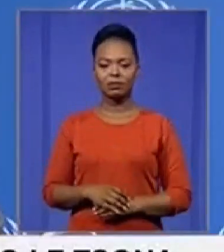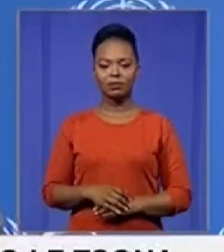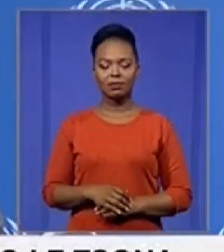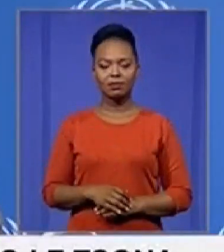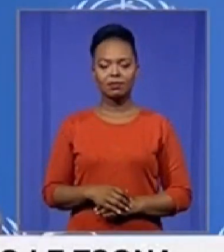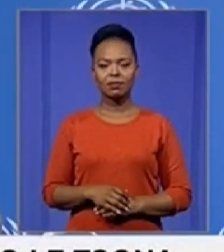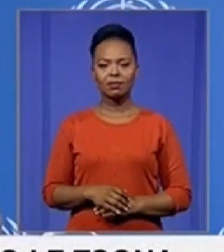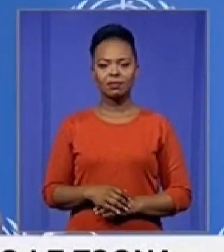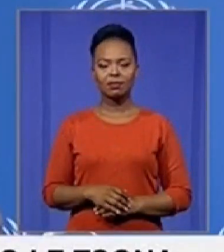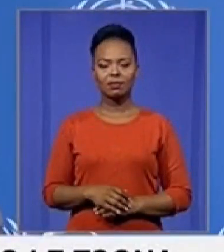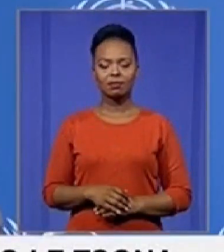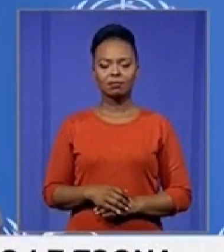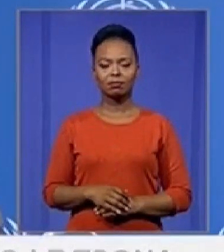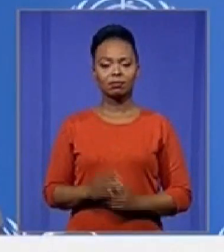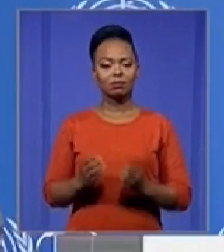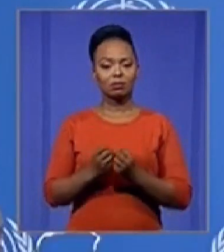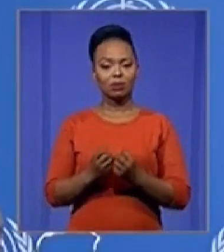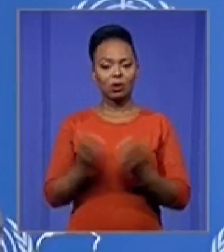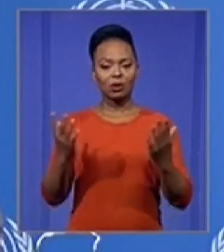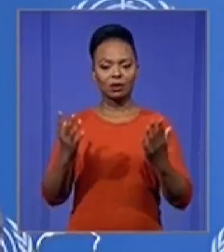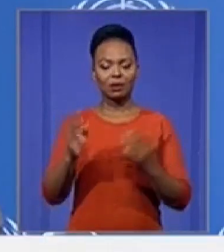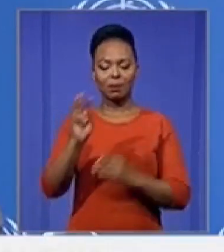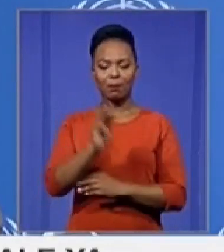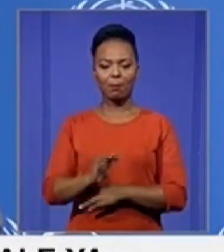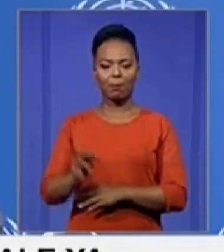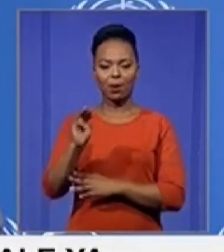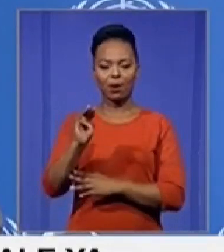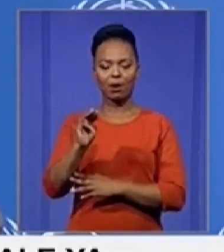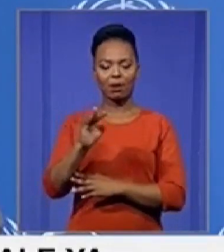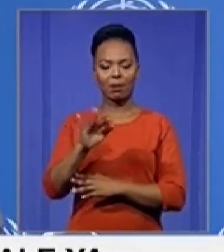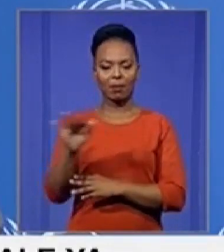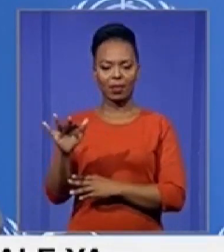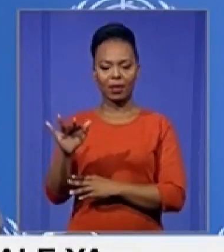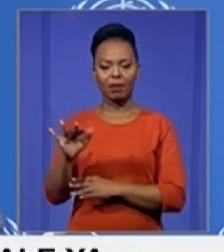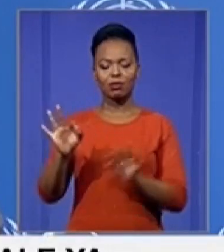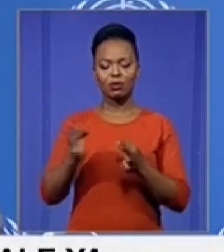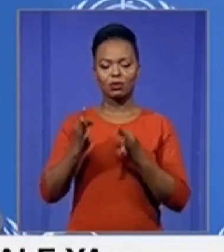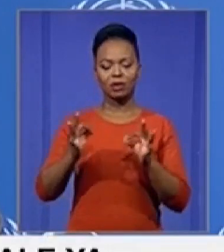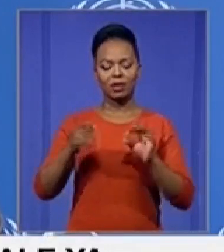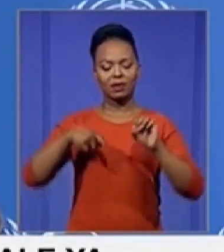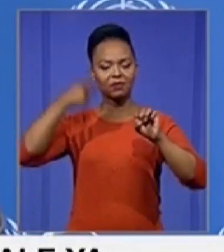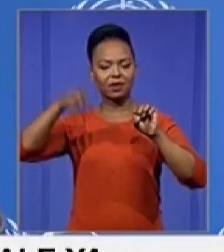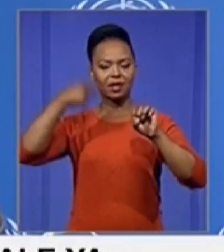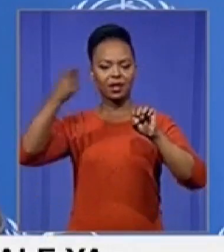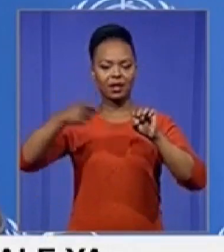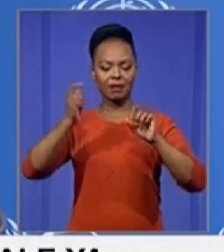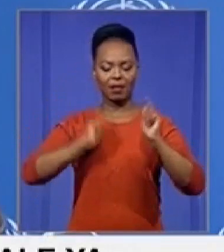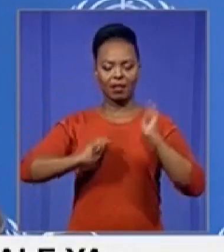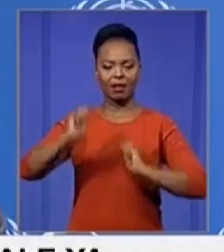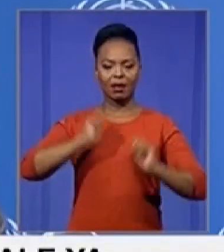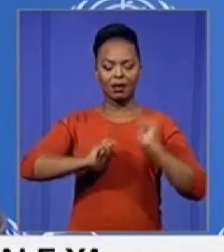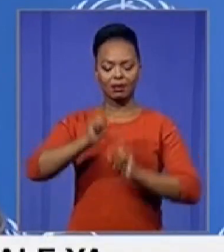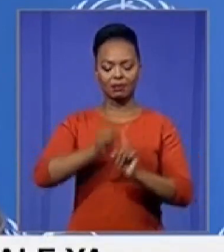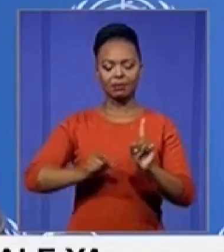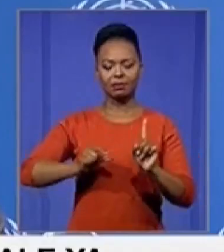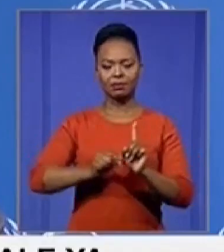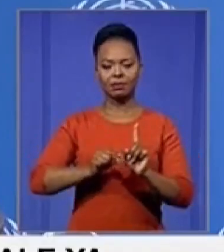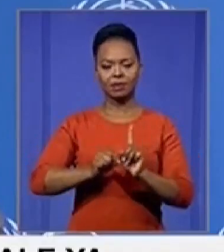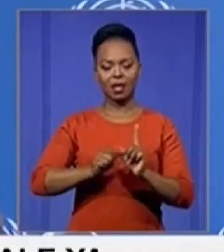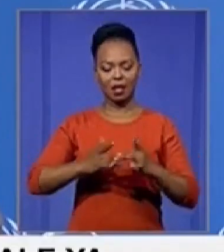Beyond touching millions with his inimitable charm and charisma in music, film and theater, Mr. Belafonte devoted